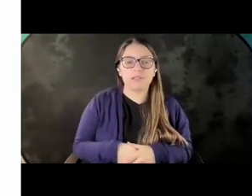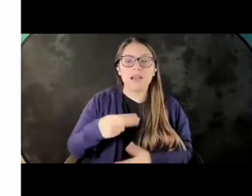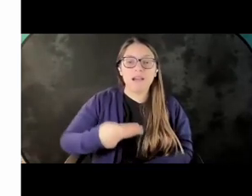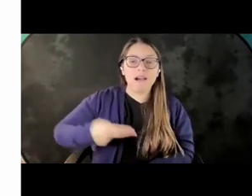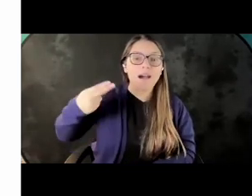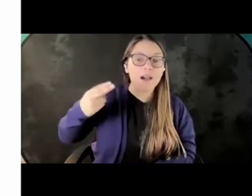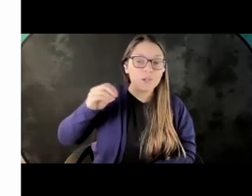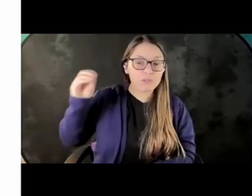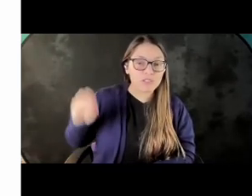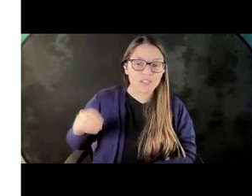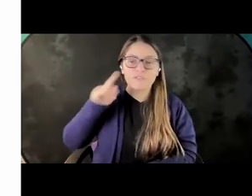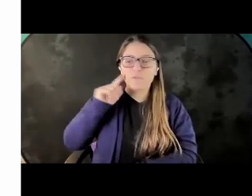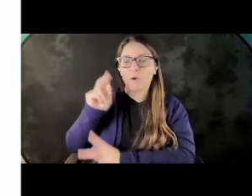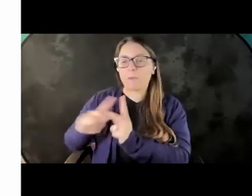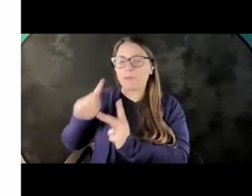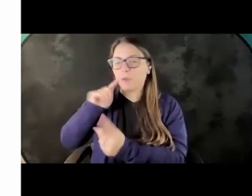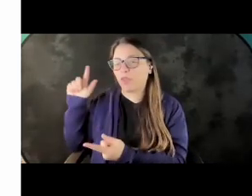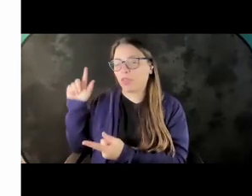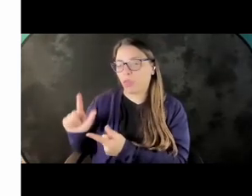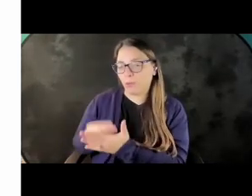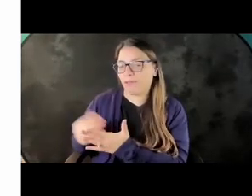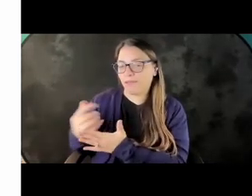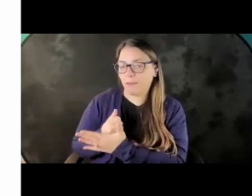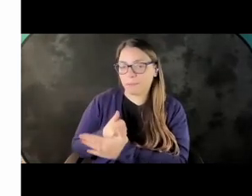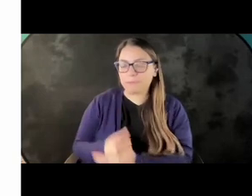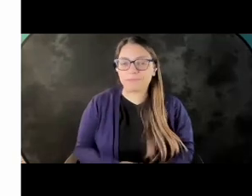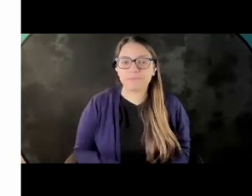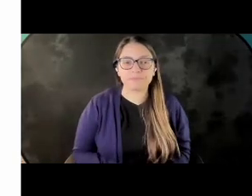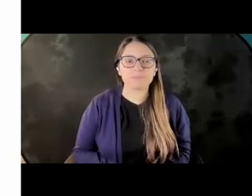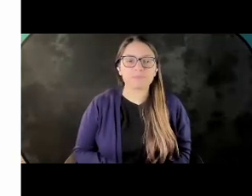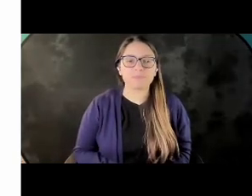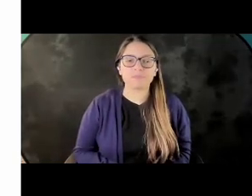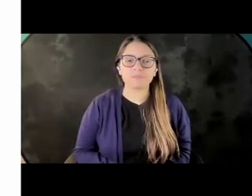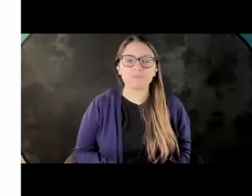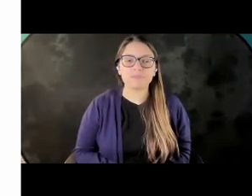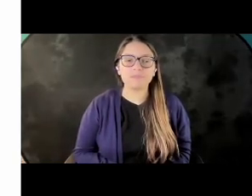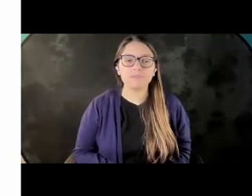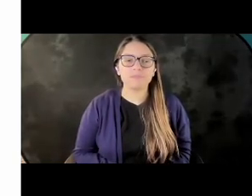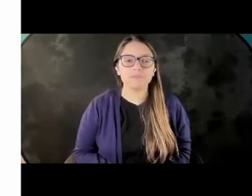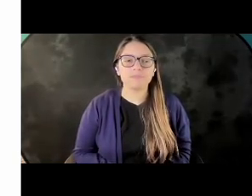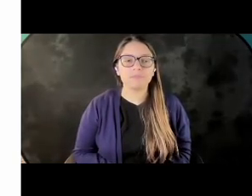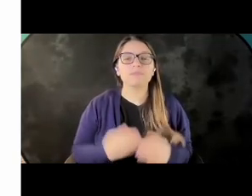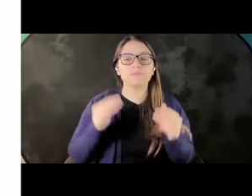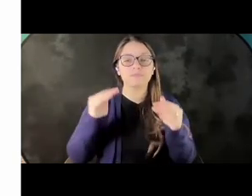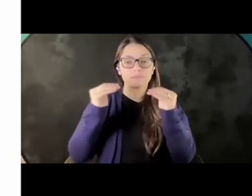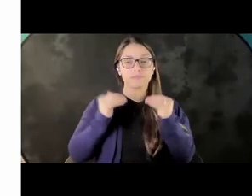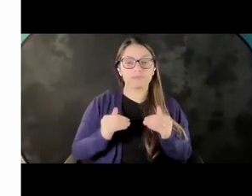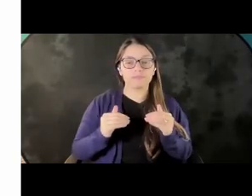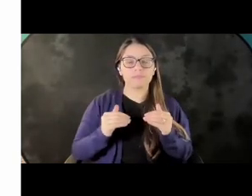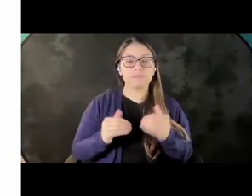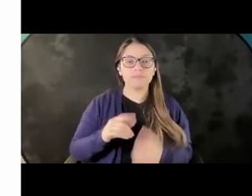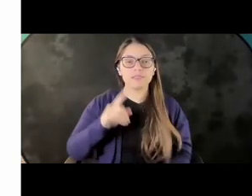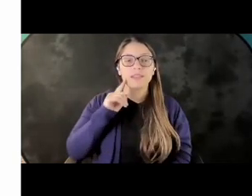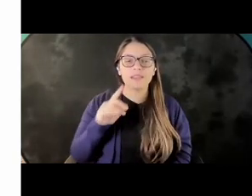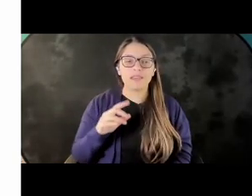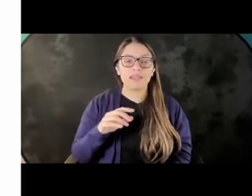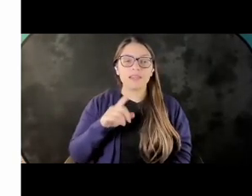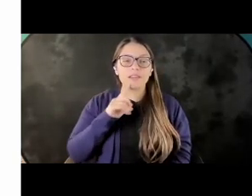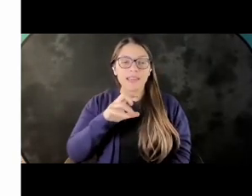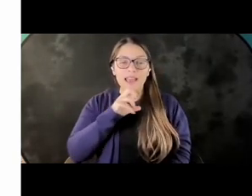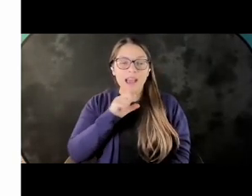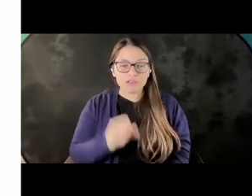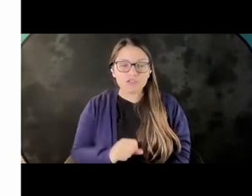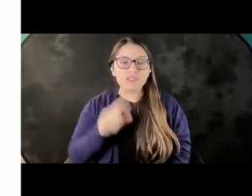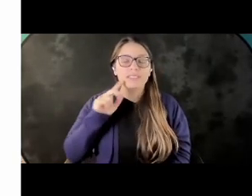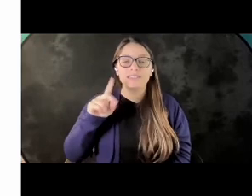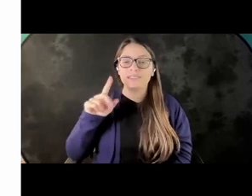lower income taxpayers. The last one on this screen is the Elderly and Disabled Tax Credit, and that